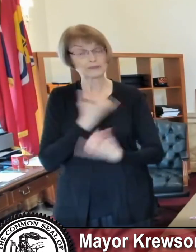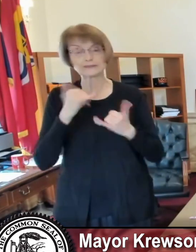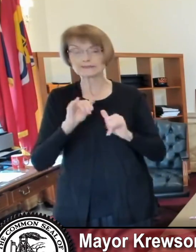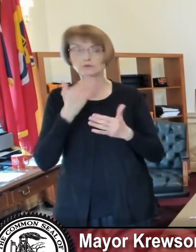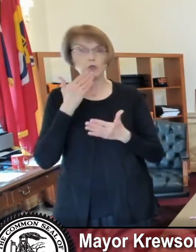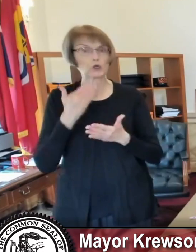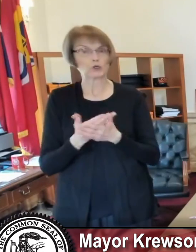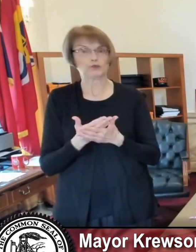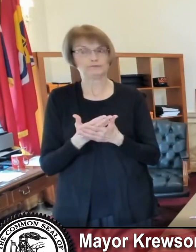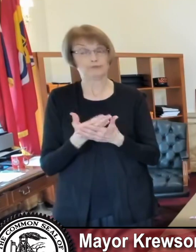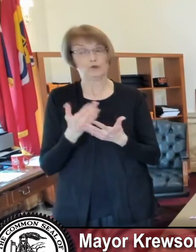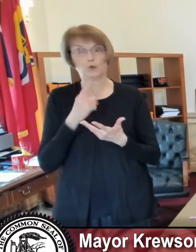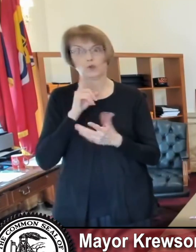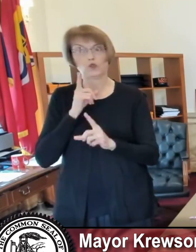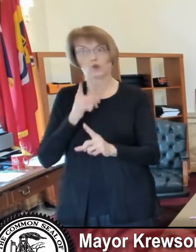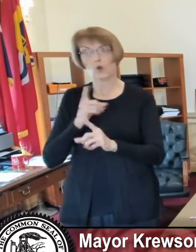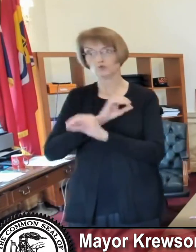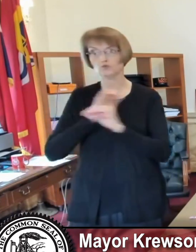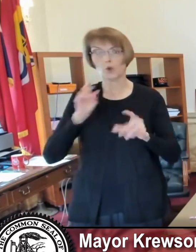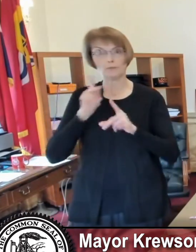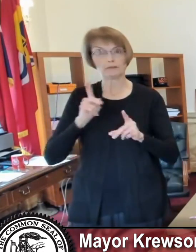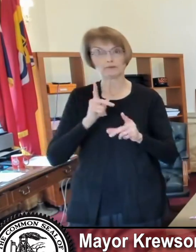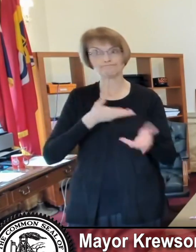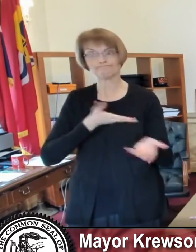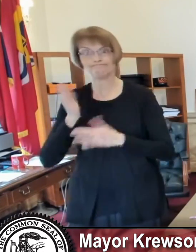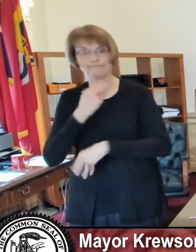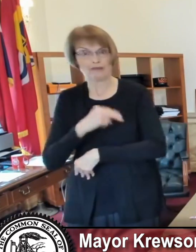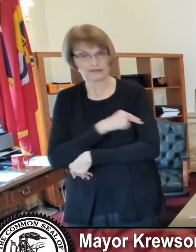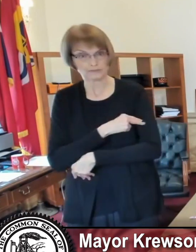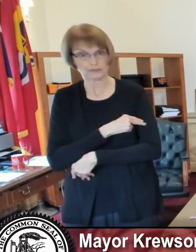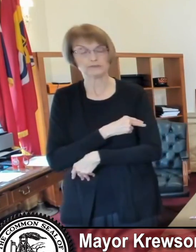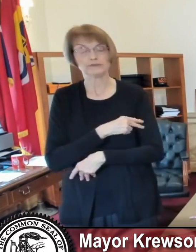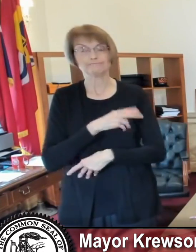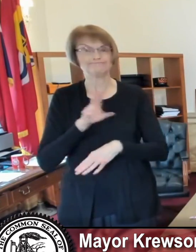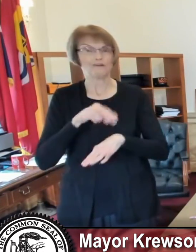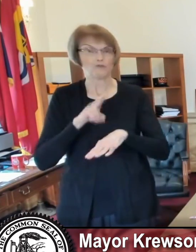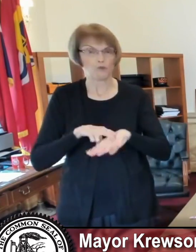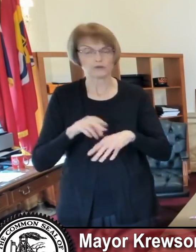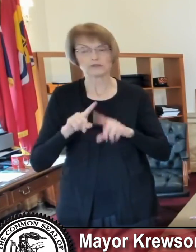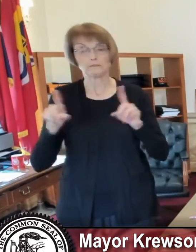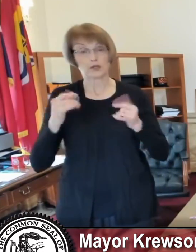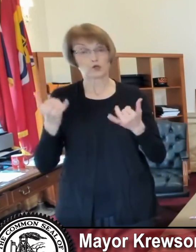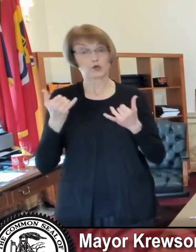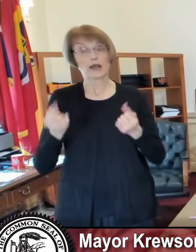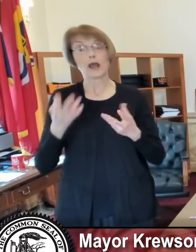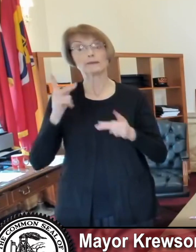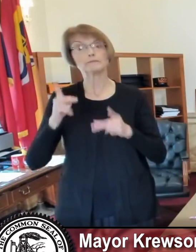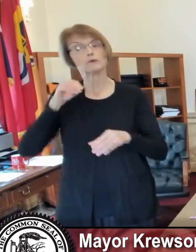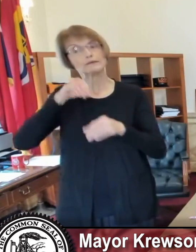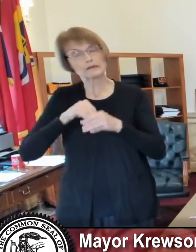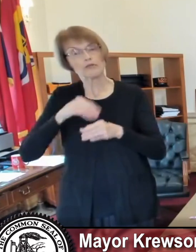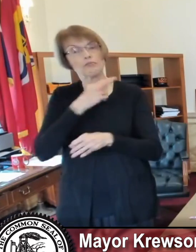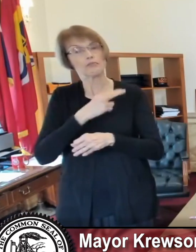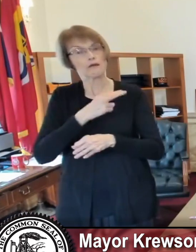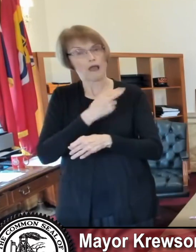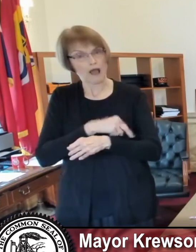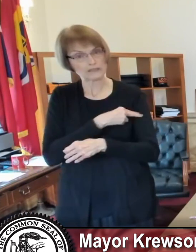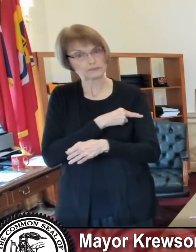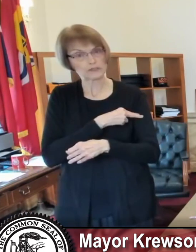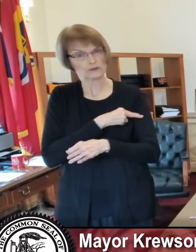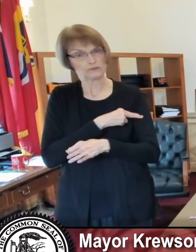We don't want anyone in the hospital, of course, but currently hospitalized in the region